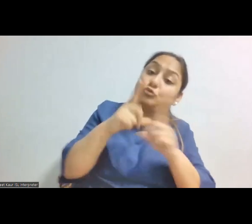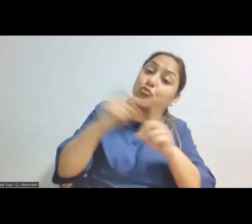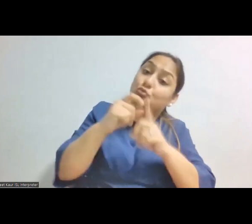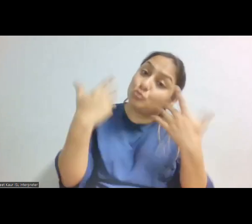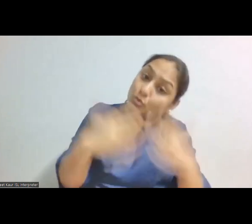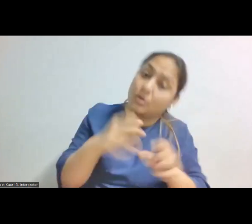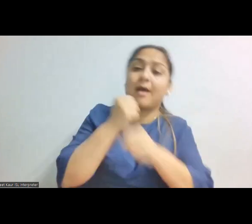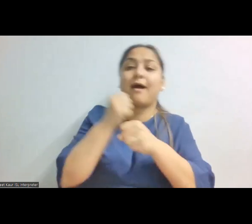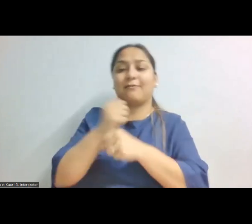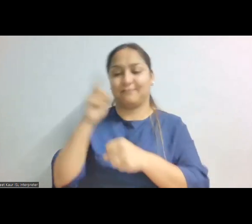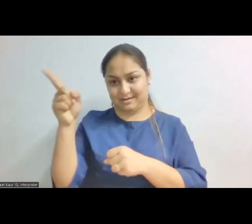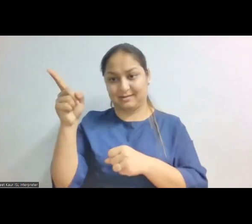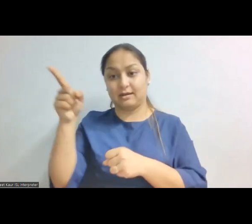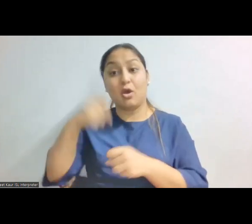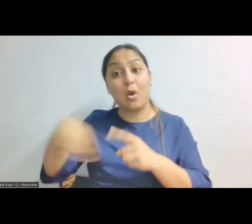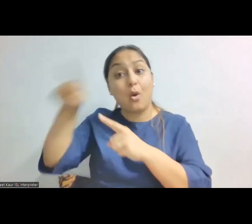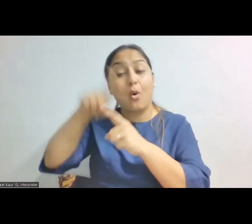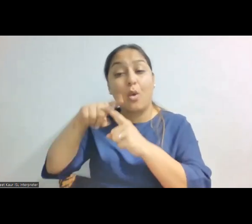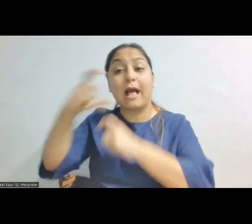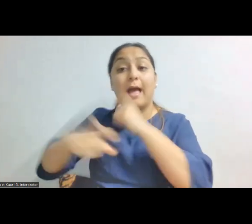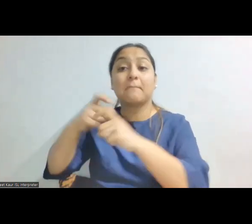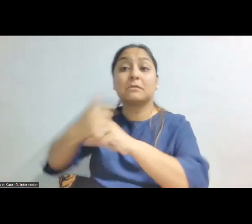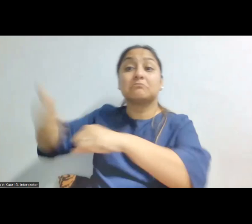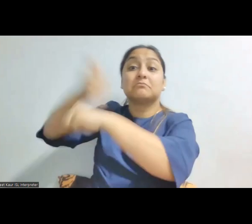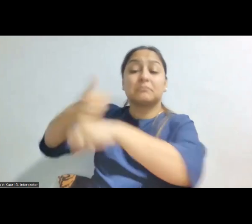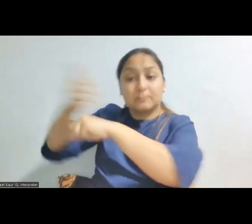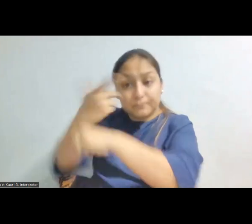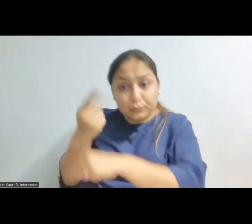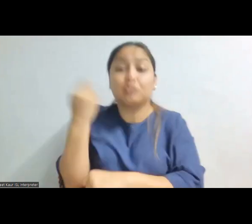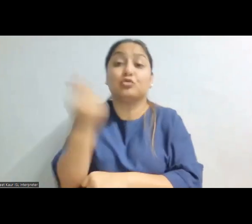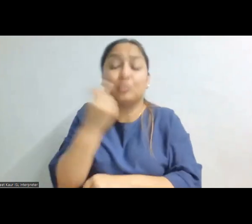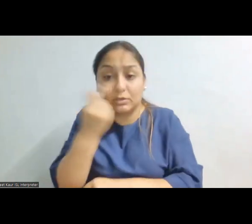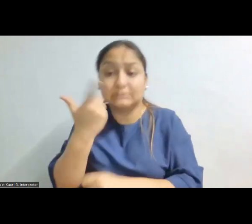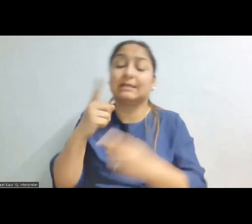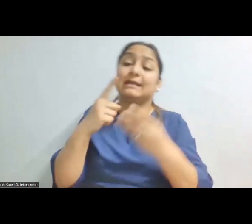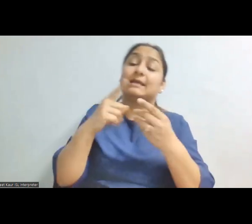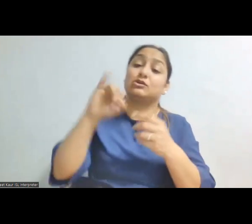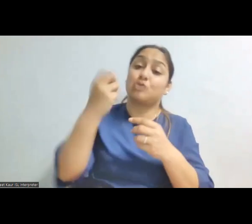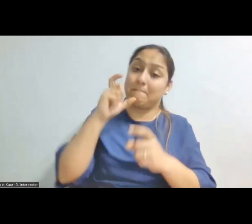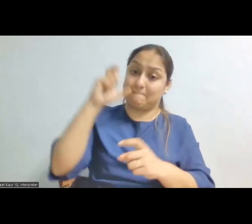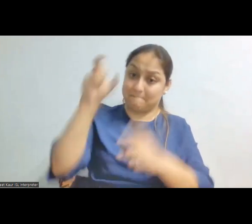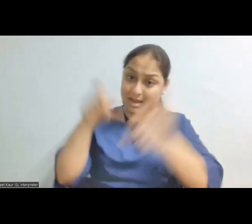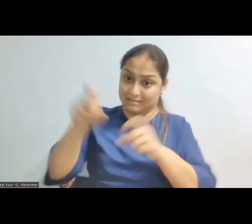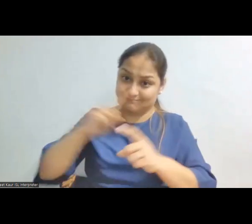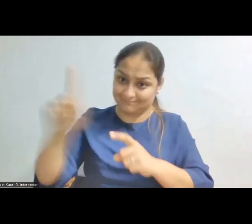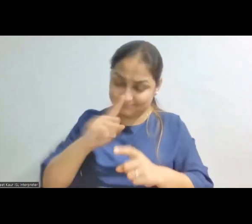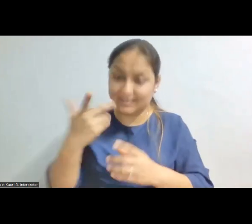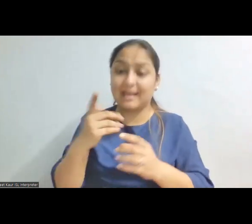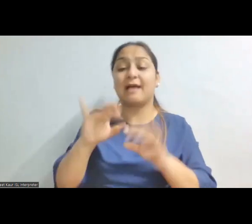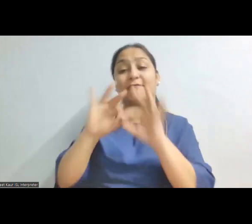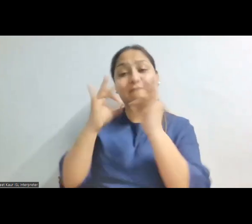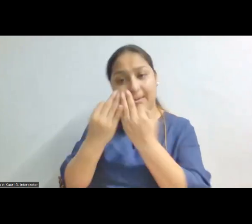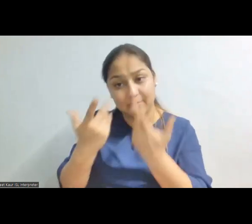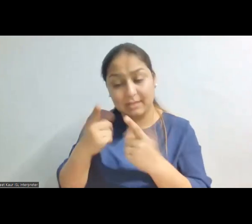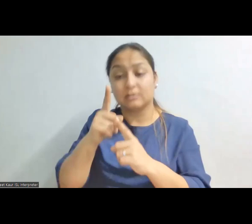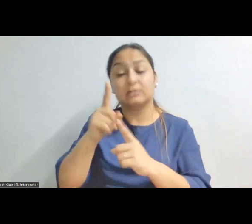unless all the stakeholders, whether it is universities, employers, students, families, they come forward, things won't move as we